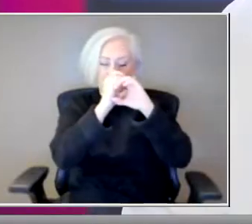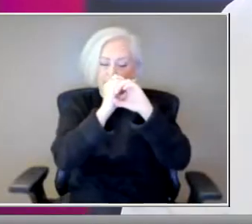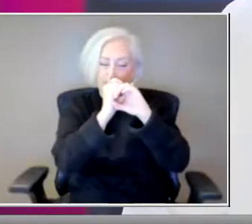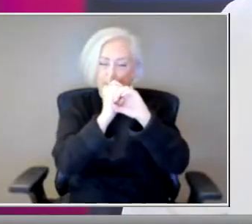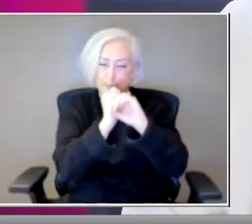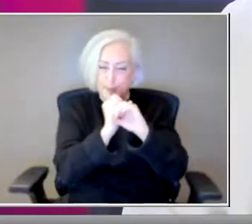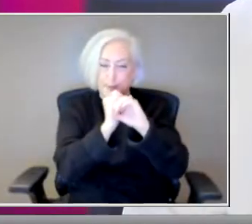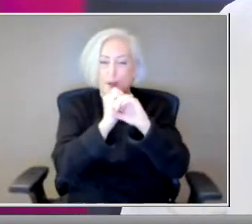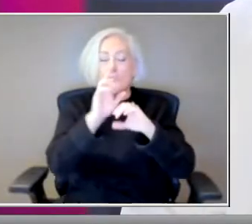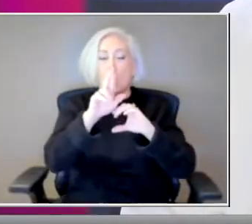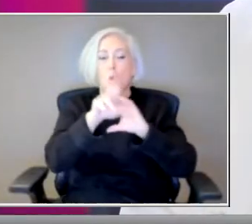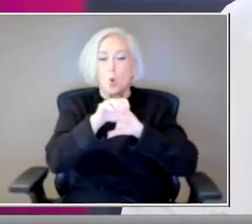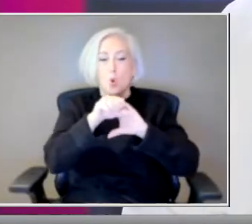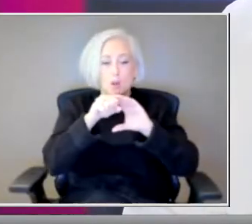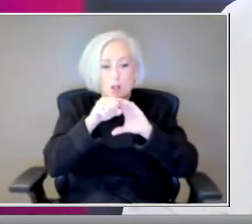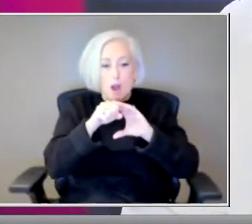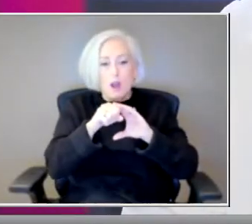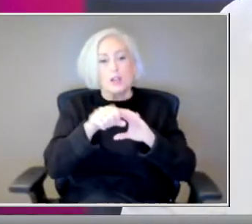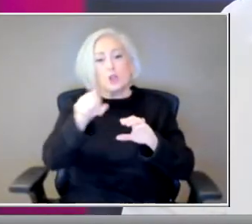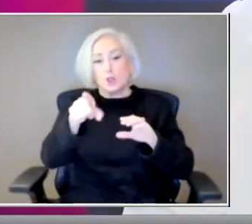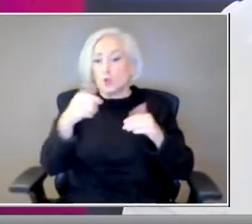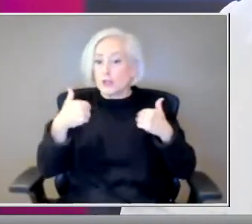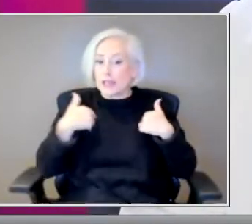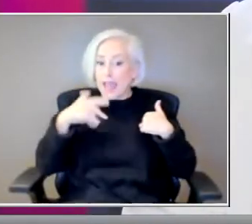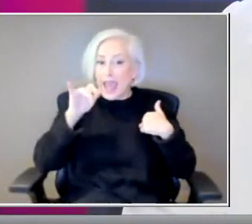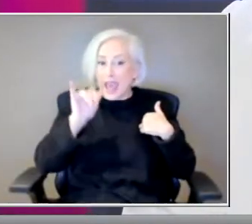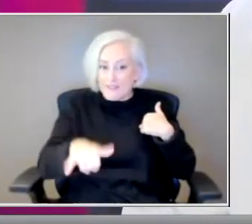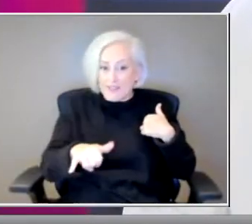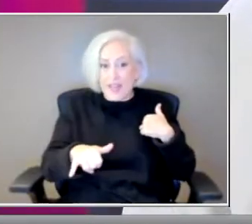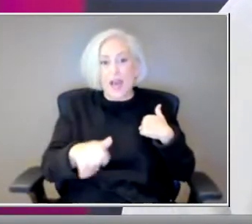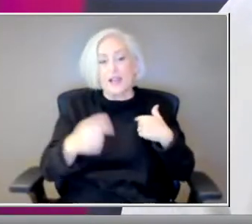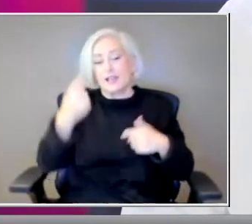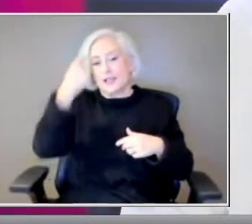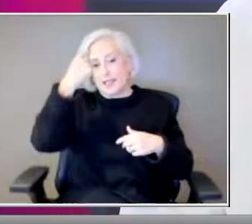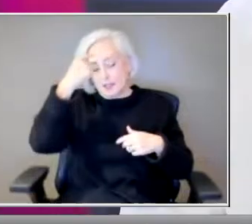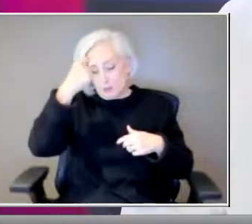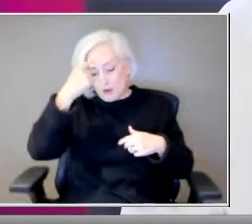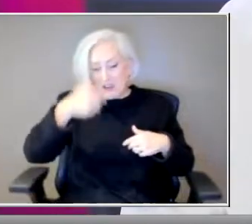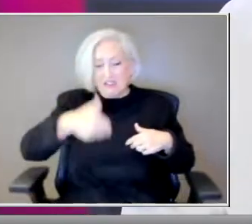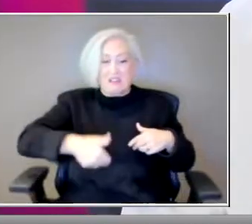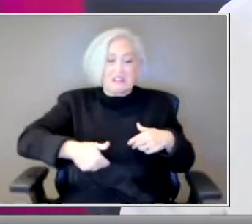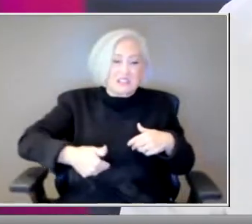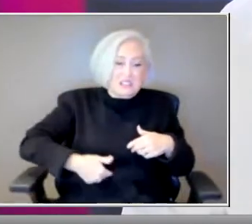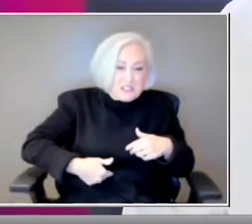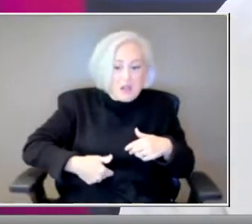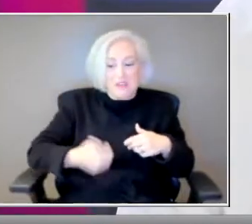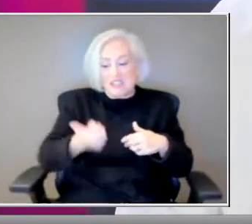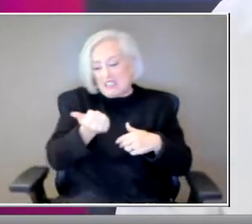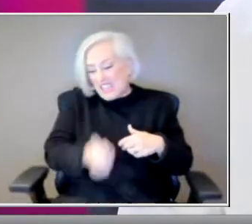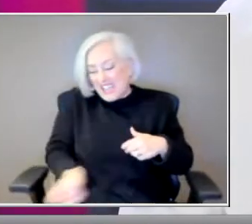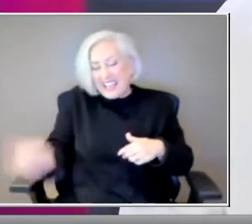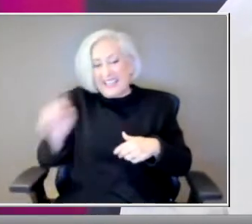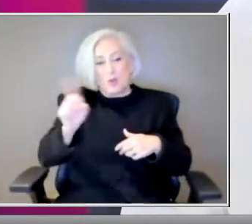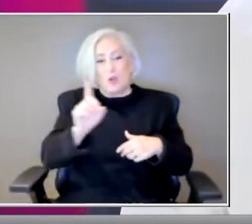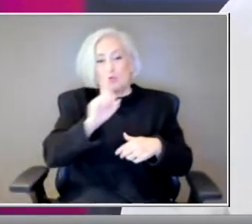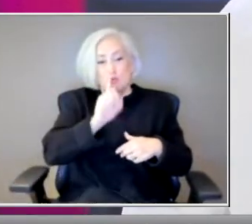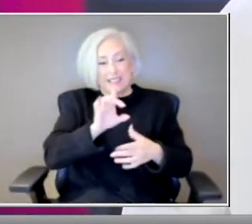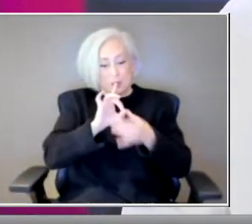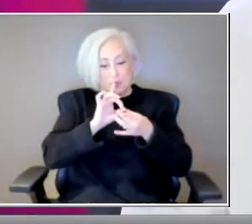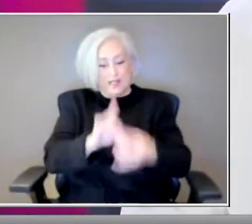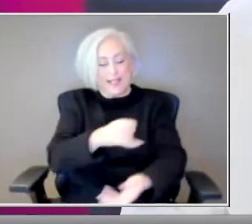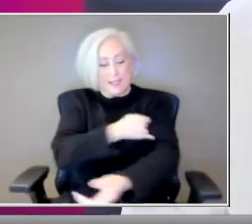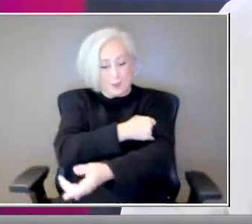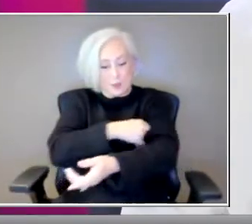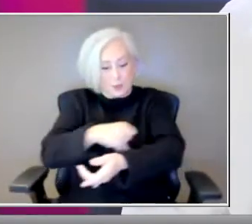stomach arteries, anywhere else. So it's actually a vascular disease that makes it more likely to have clogging of